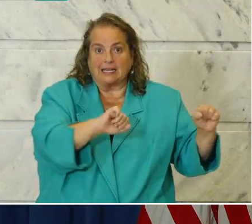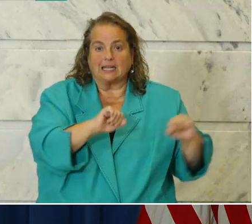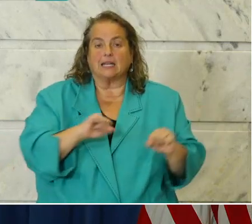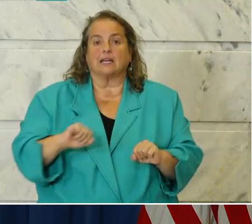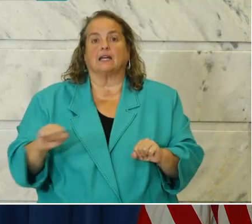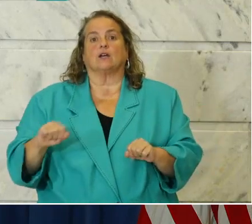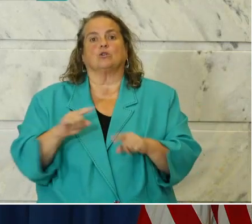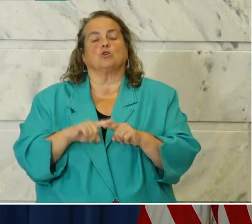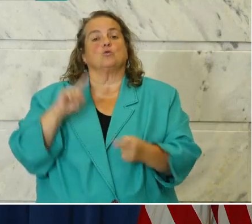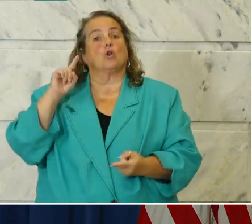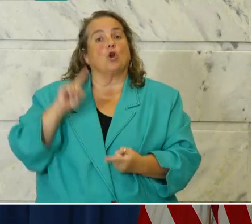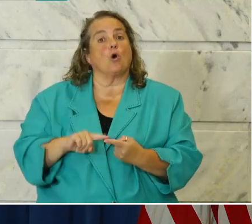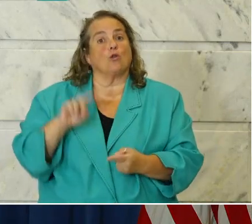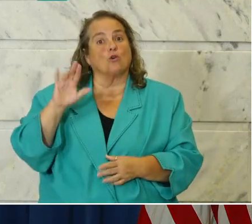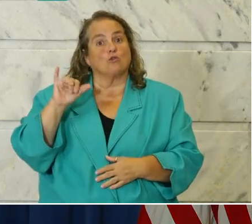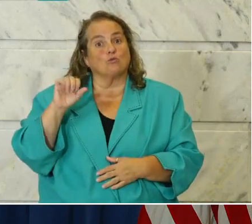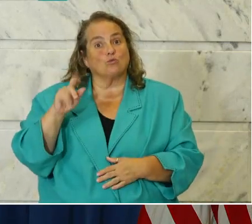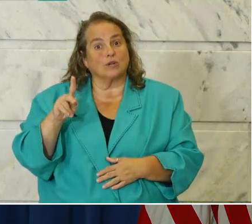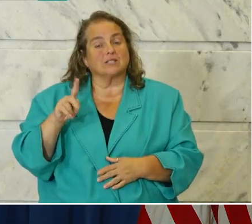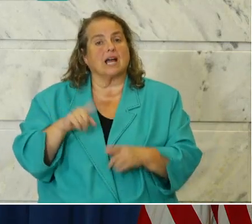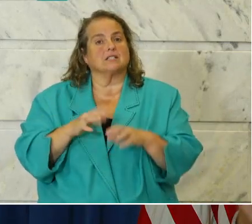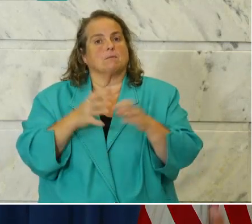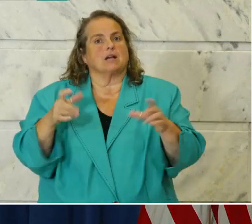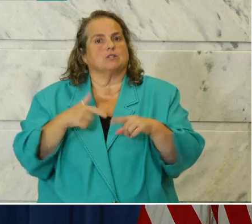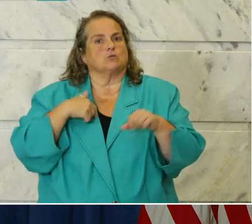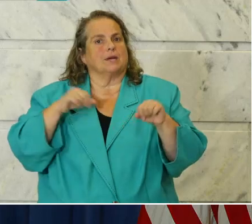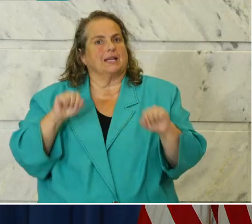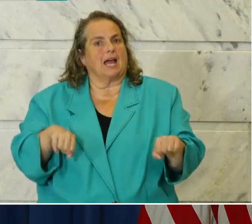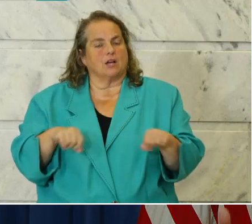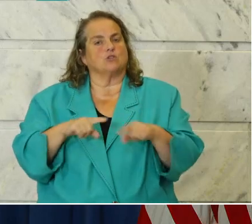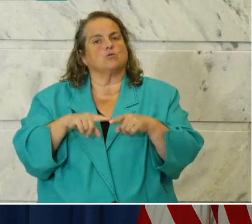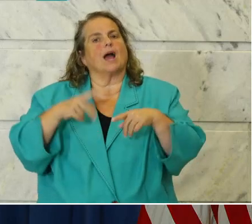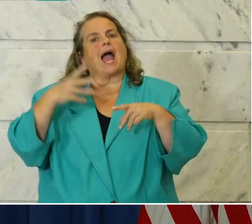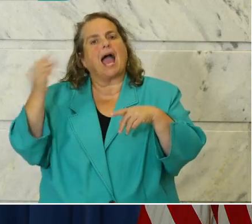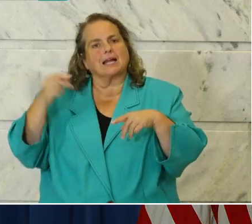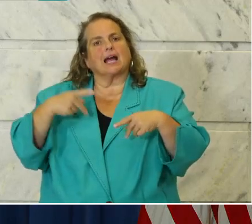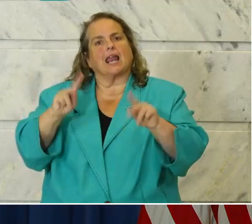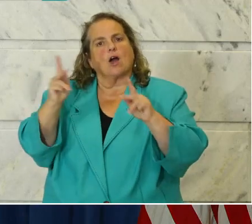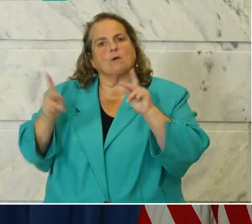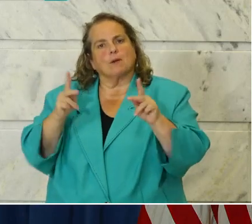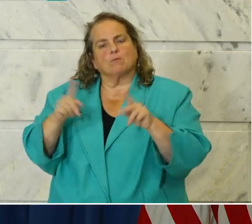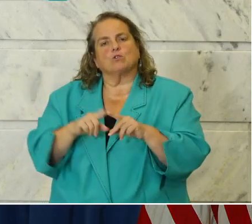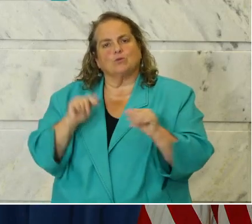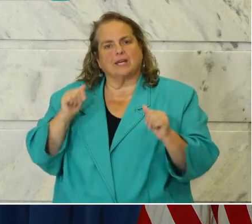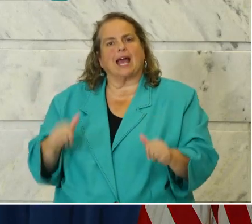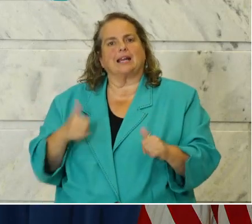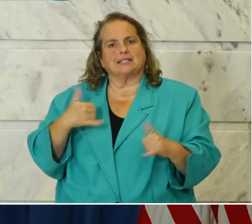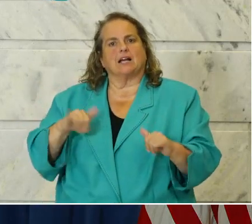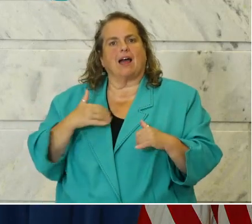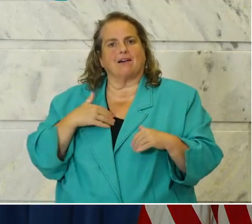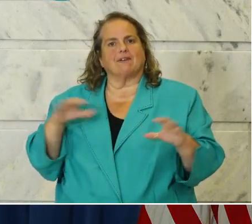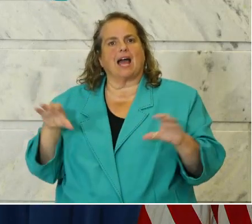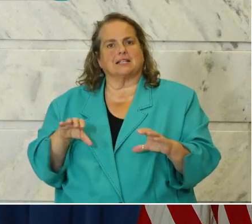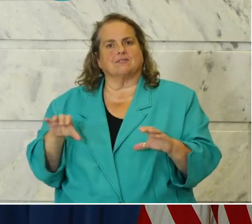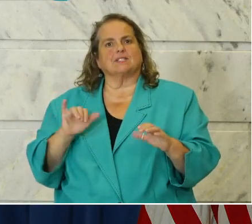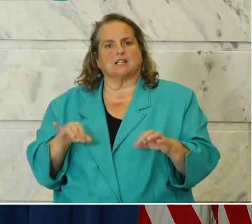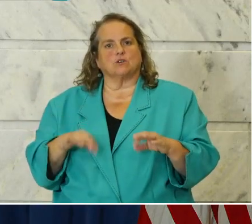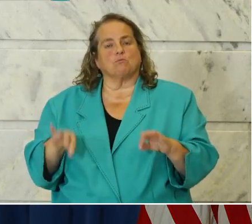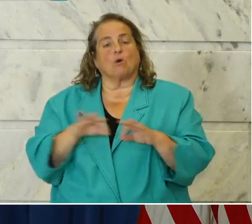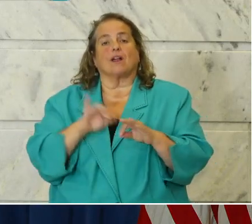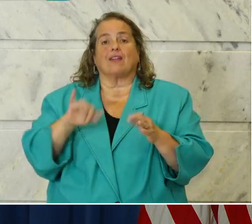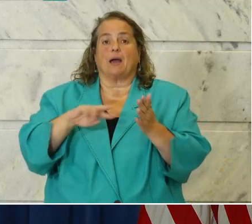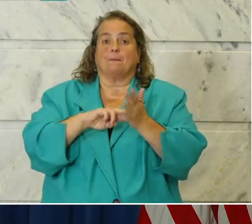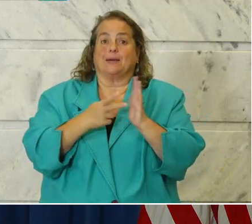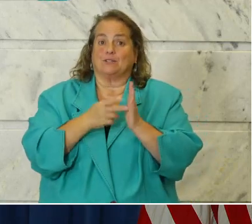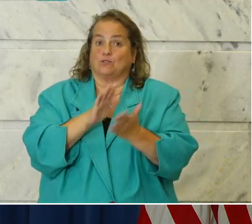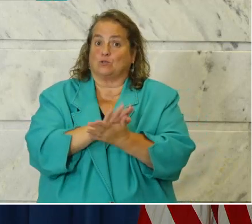that lower the risk as much as we reasonably can while allowing people to engage in activities we know are important. And then that leads to schools. And so